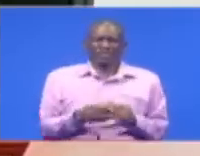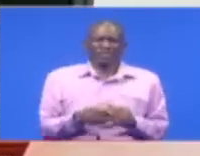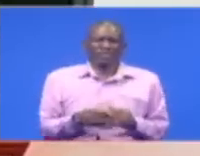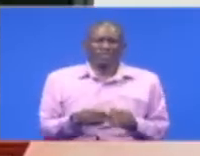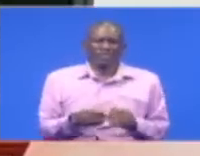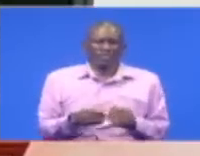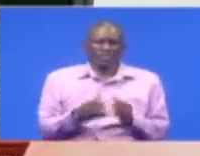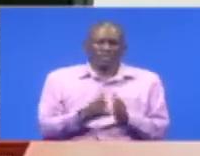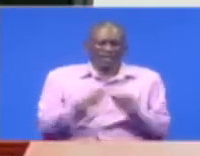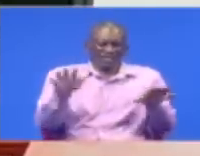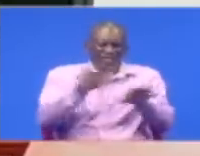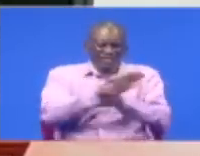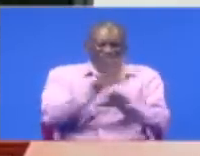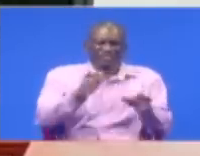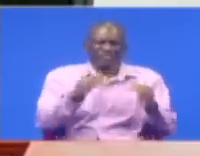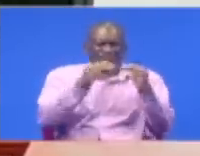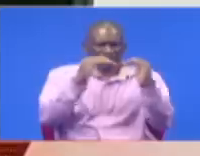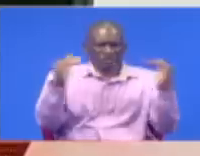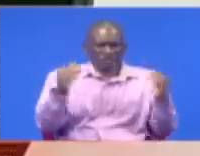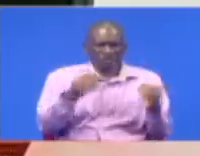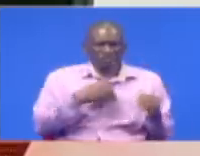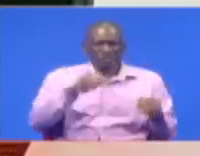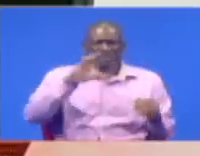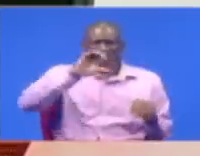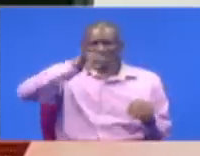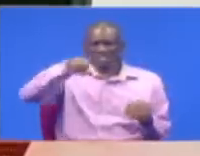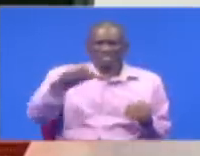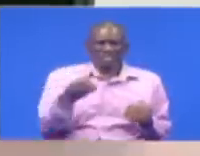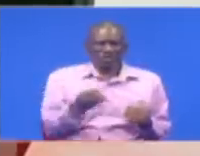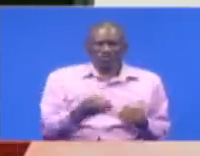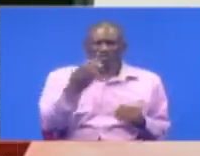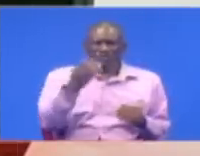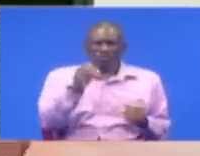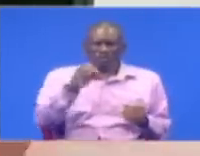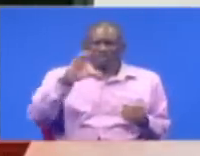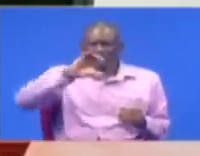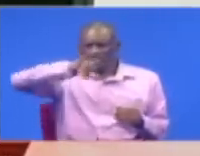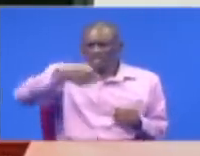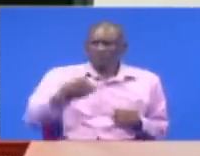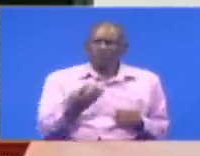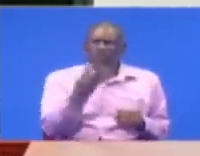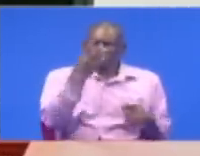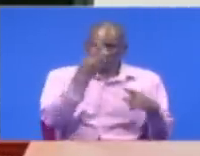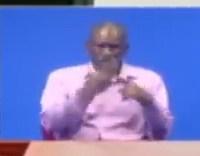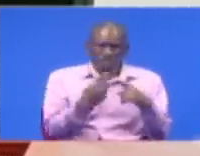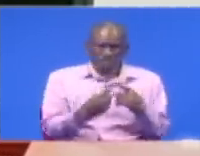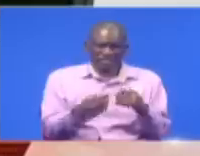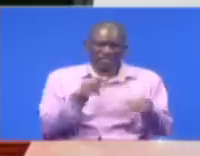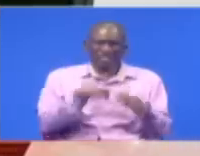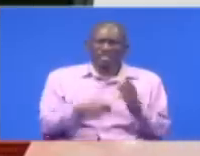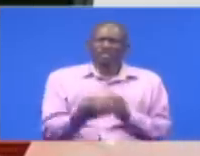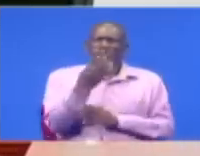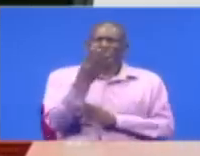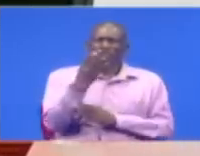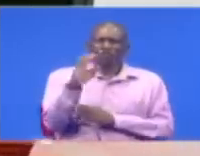and everything being equal, I'm a Chief Justice of 4 years. Within